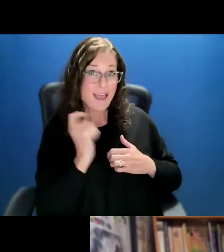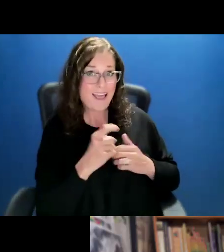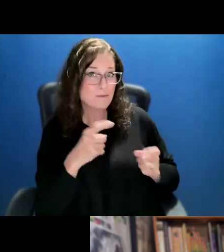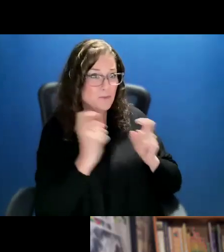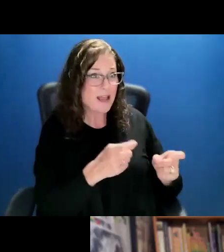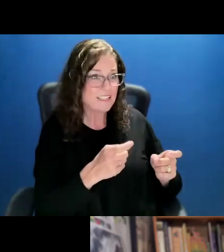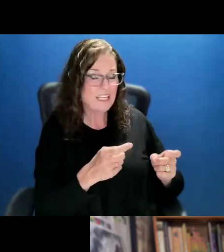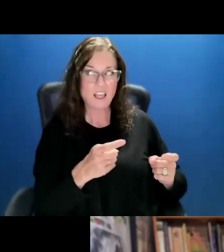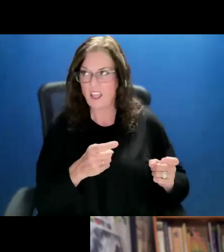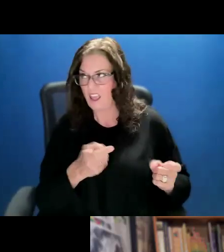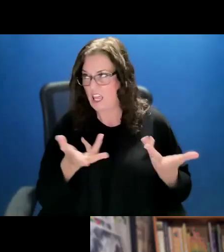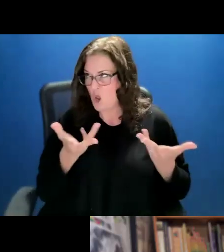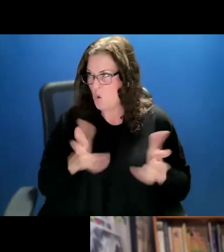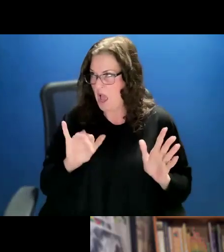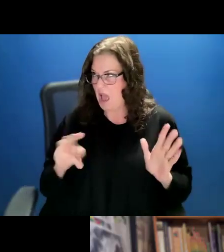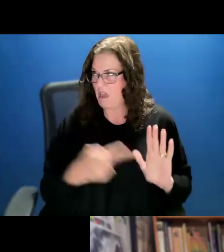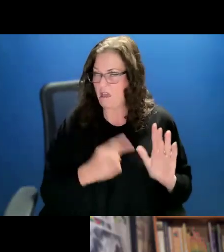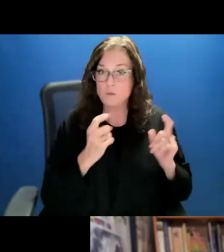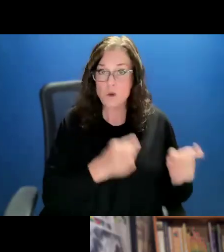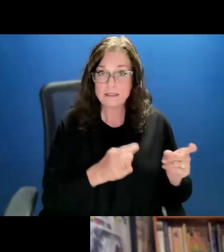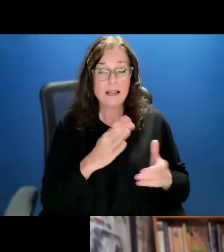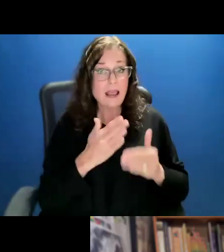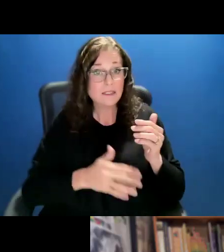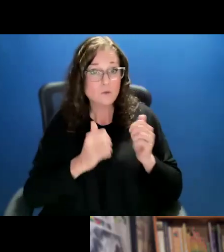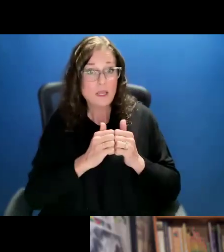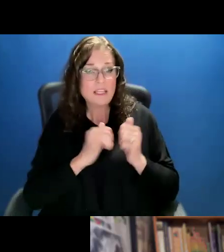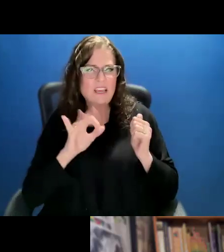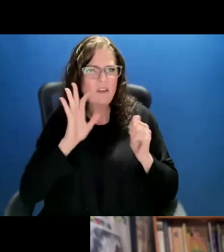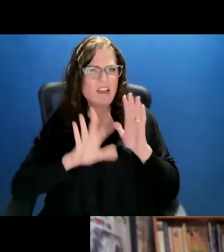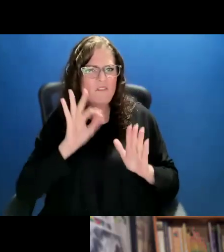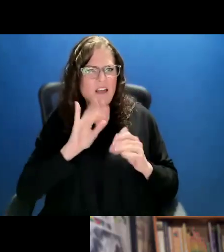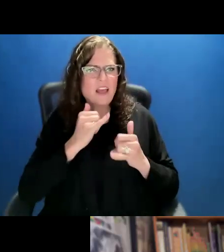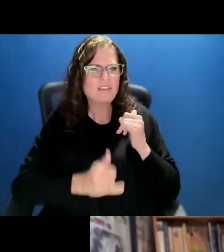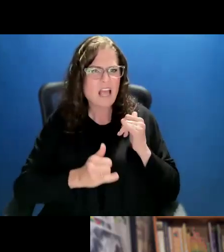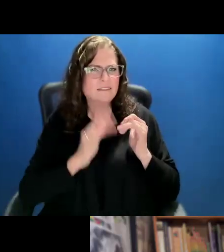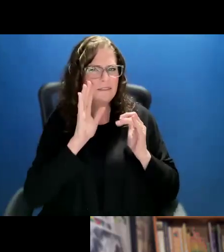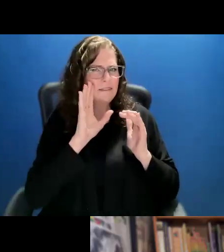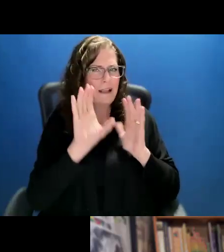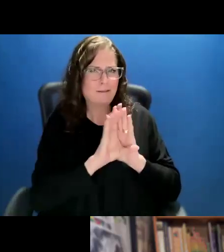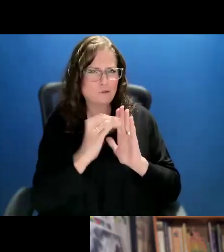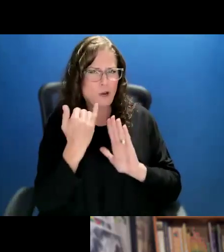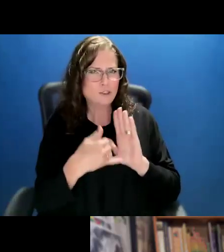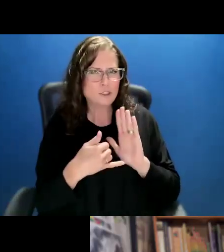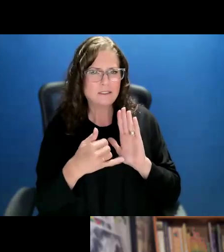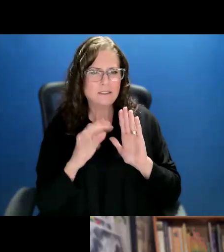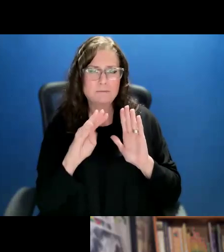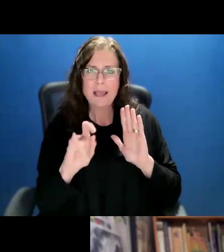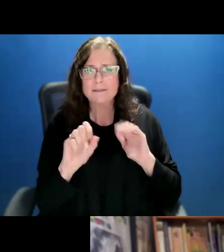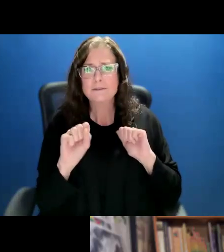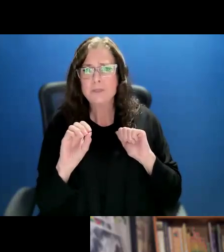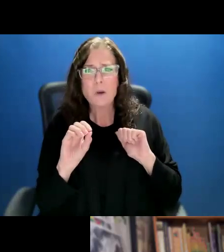something and you don't want it? And it ends with, if I can find that last illustration, Max, because it is